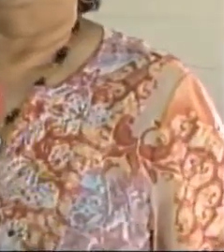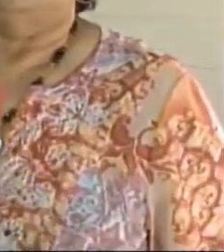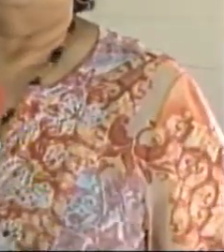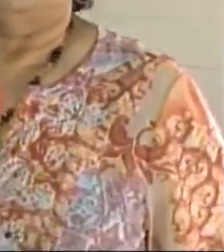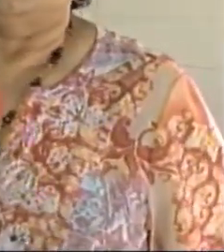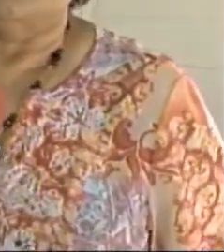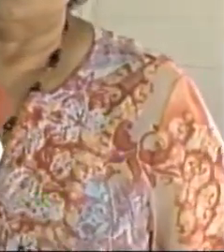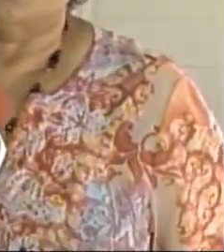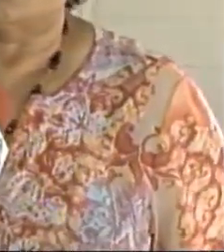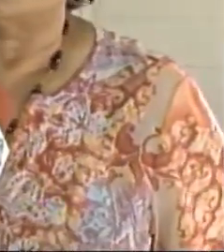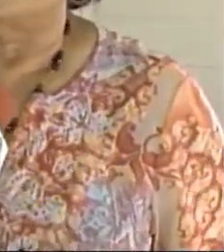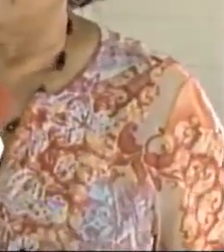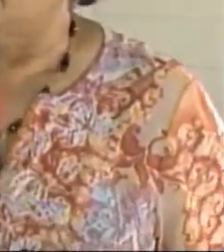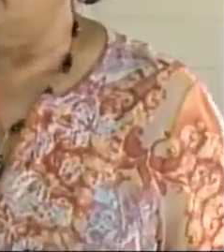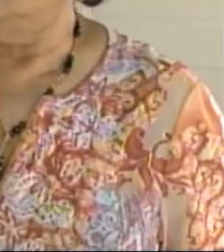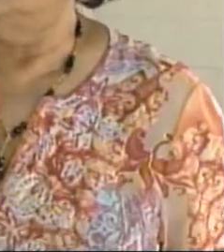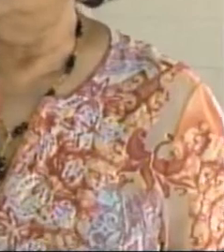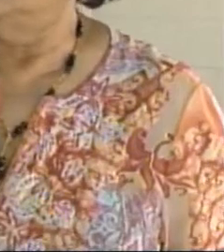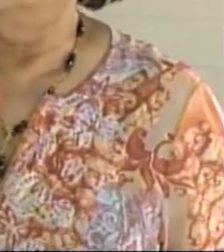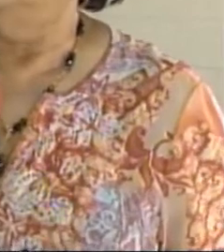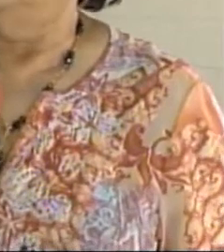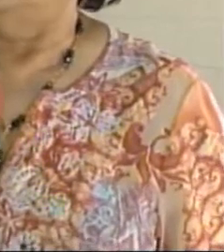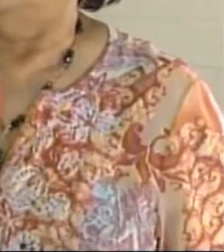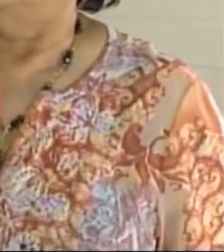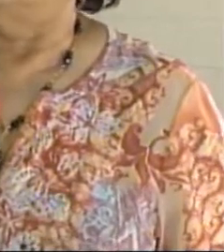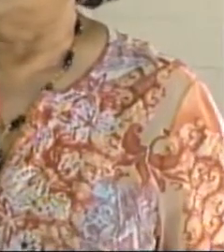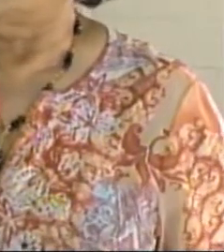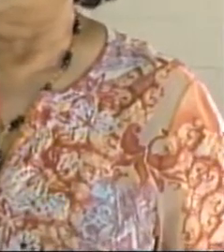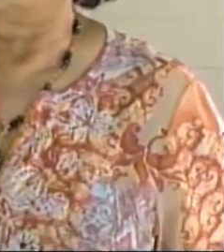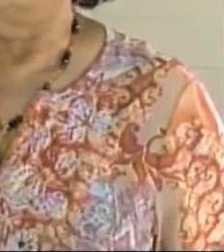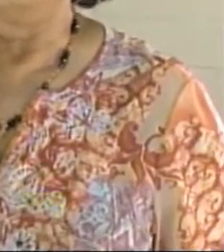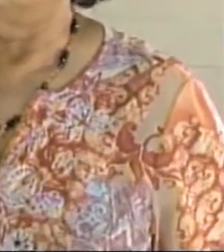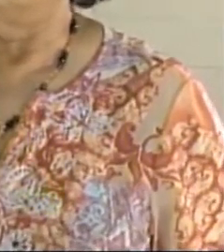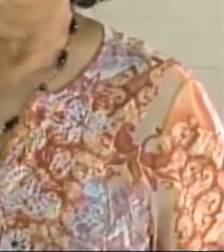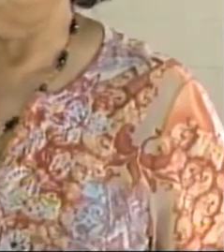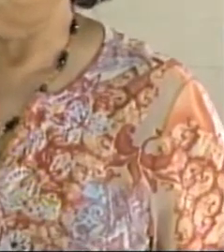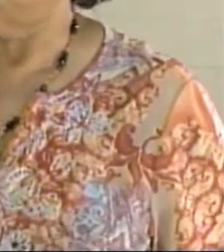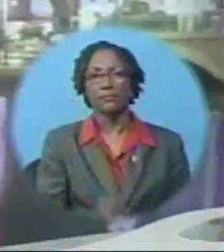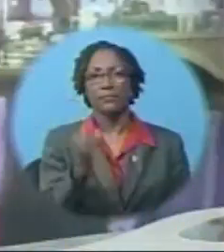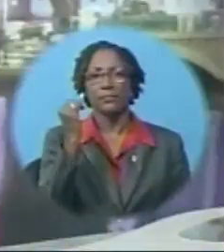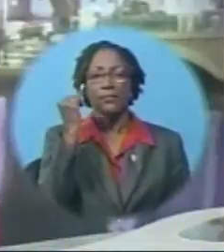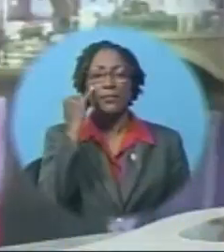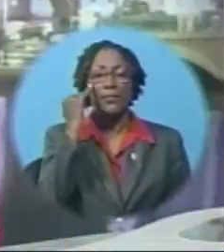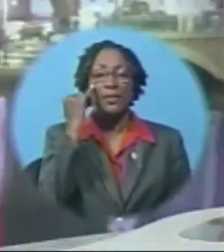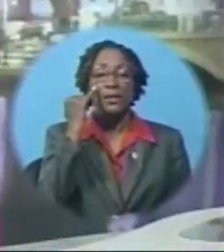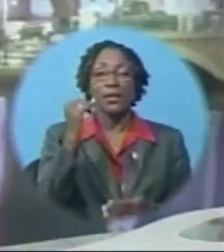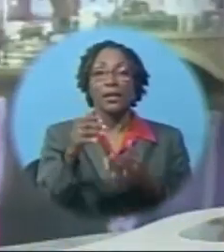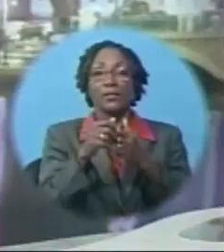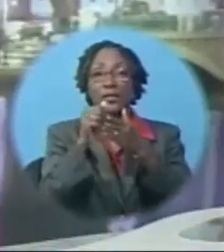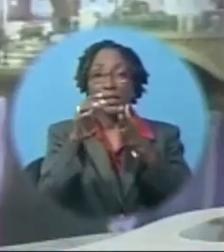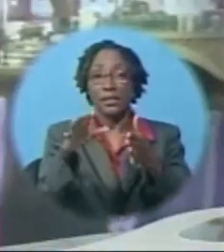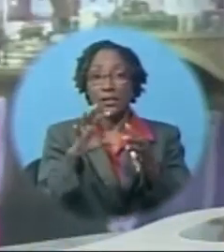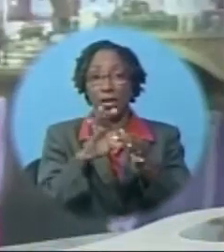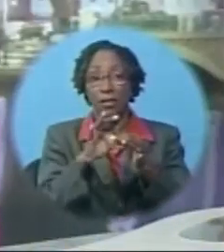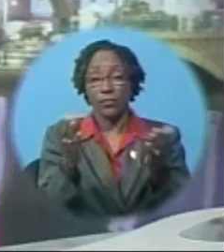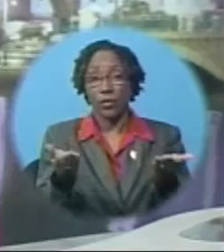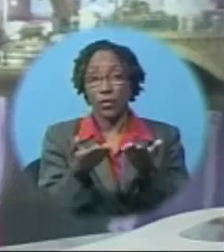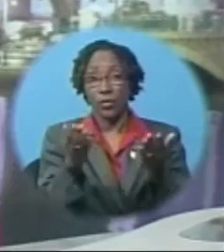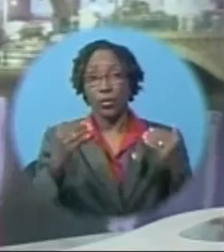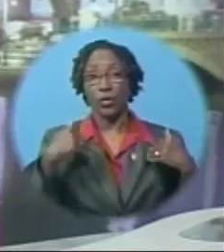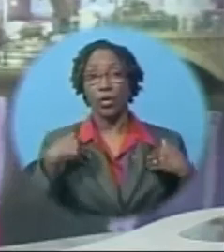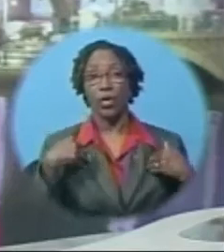how to take their medications correctly, and things like that. If the heads of the